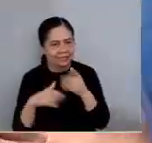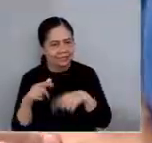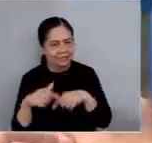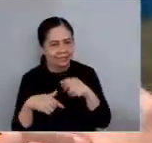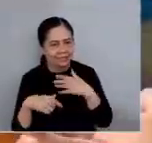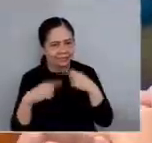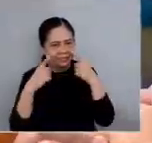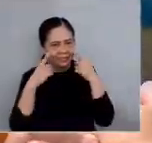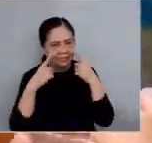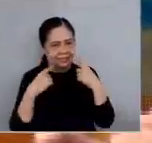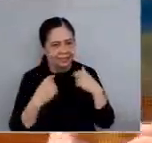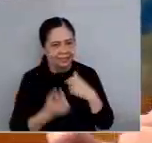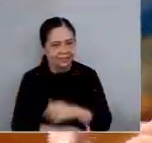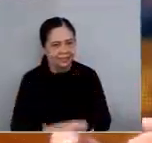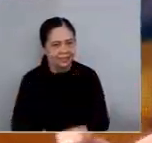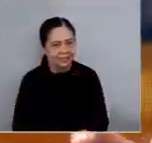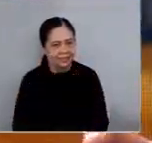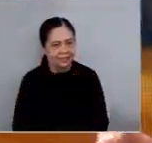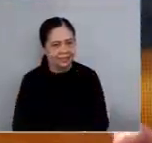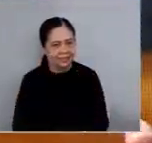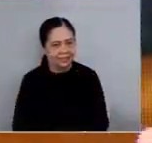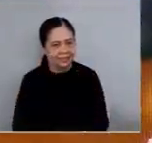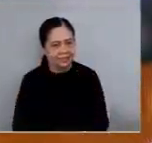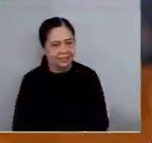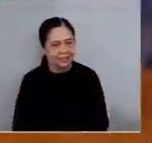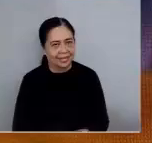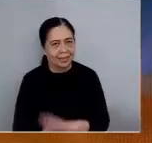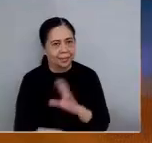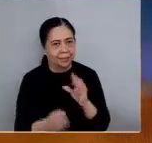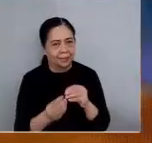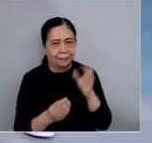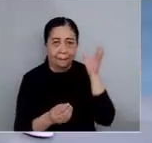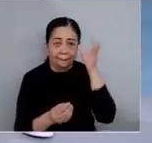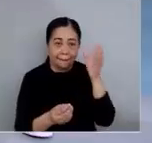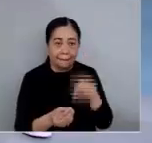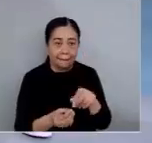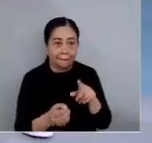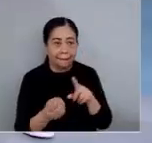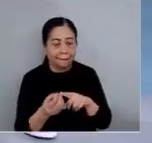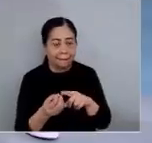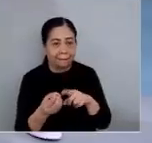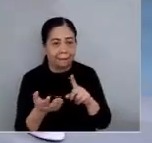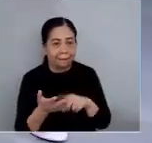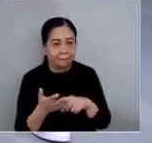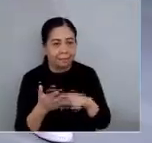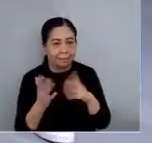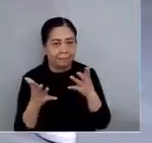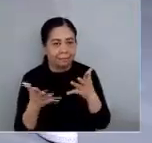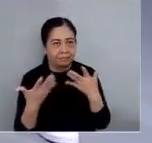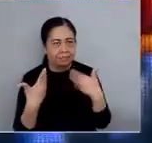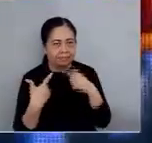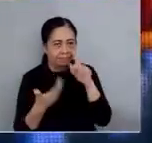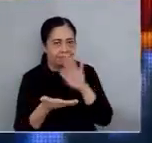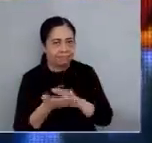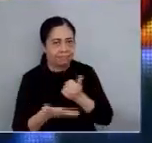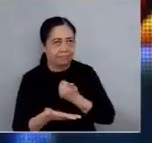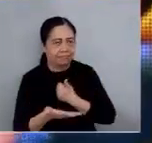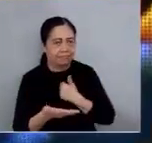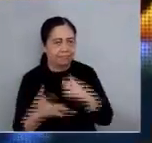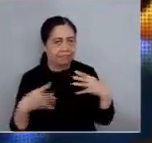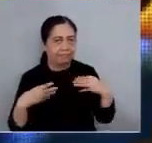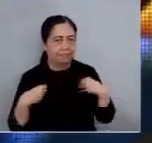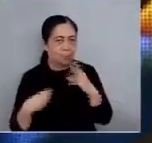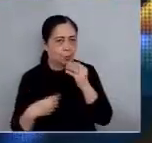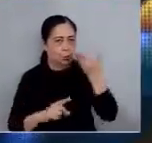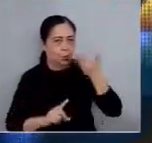Tears? I think like the whole concept of the album is just believing in yourself and accepting who you are at